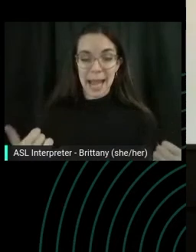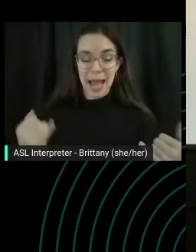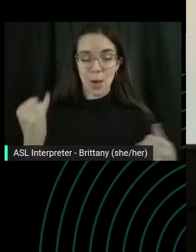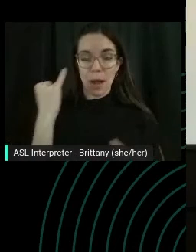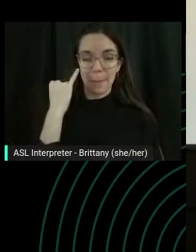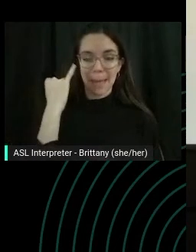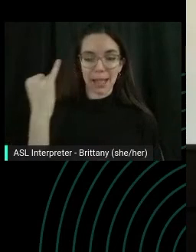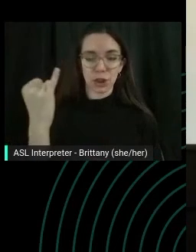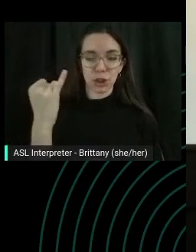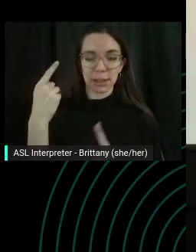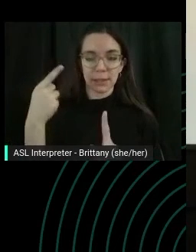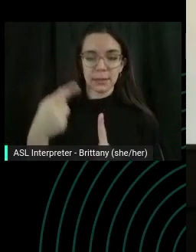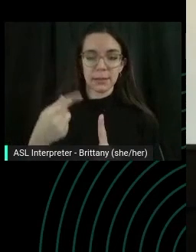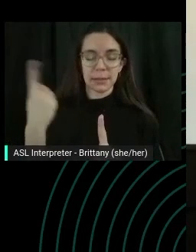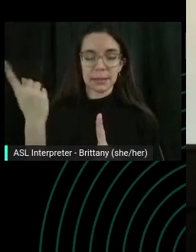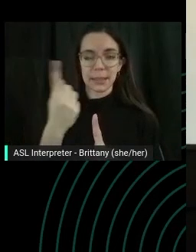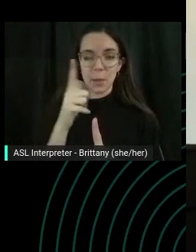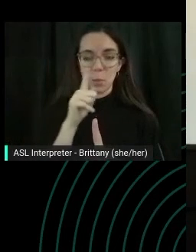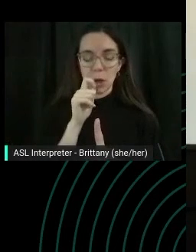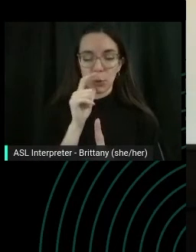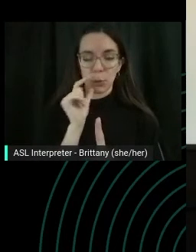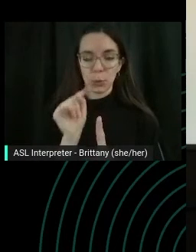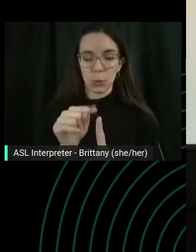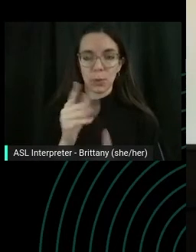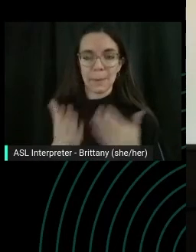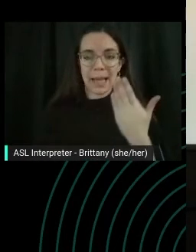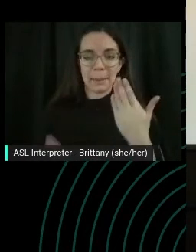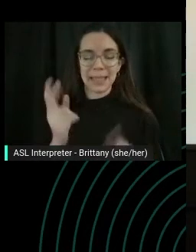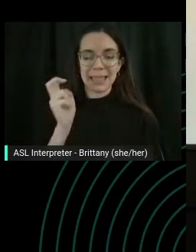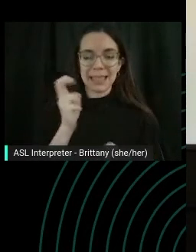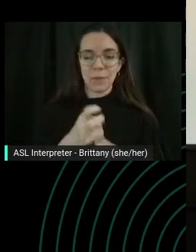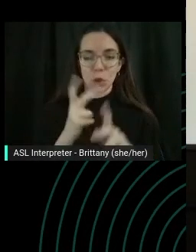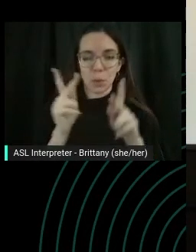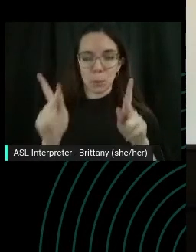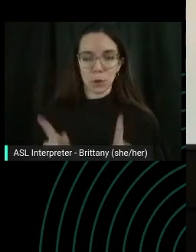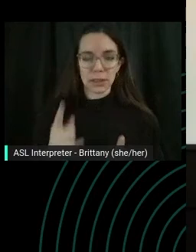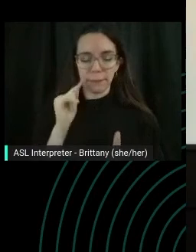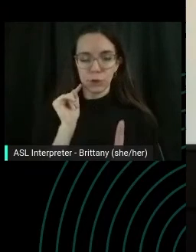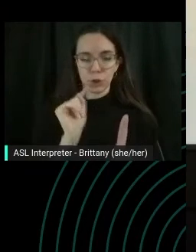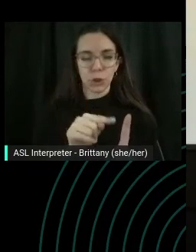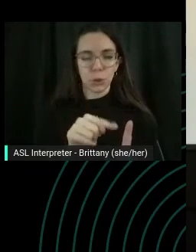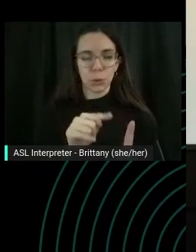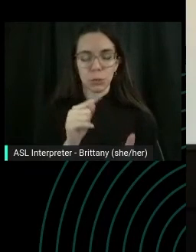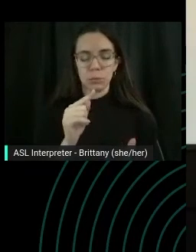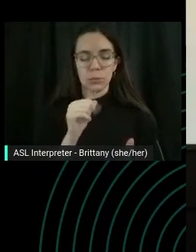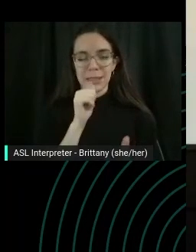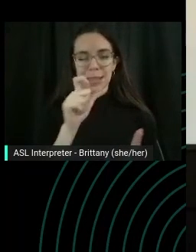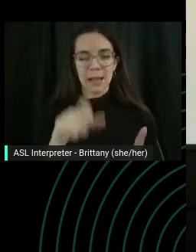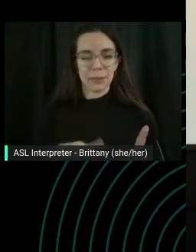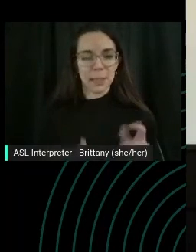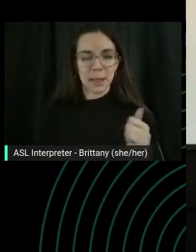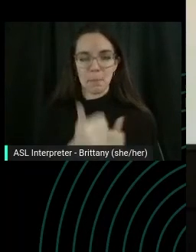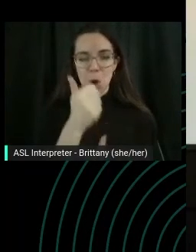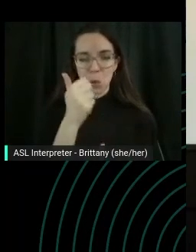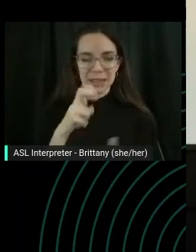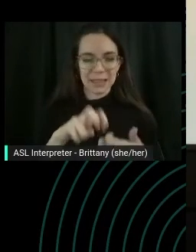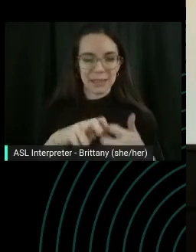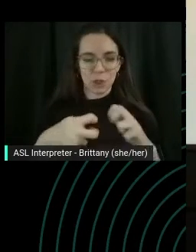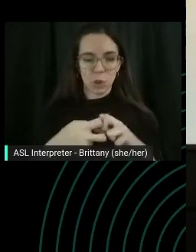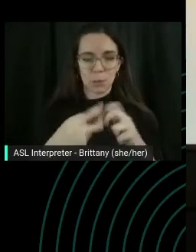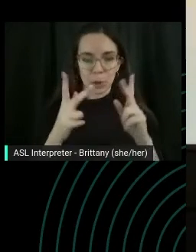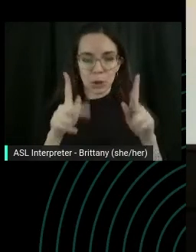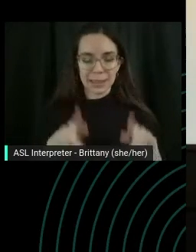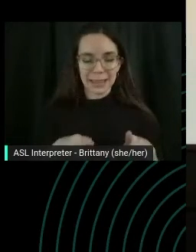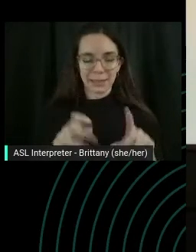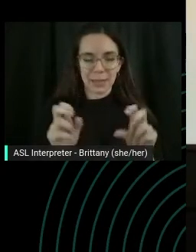who may be a difficult person for you. This doesn't have to be the most difficult person. It could be just a